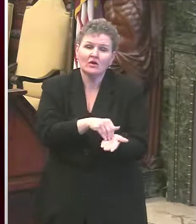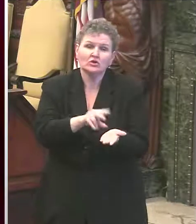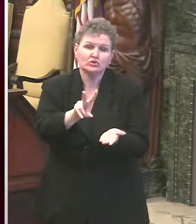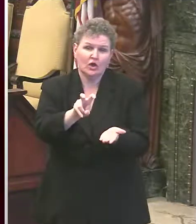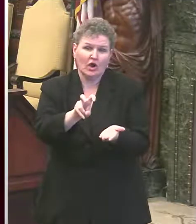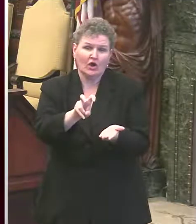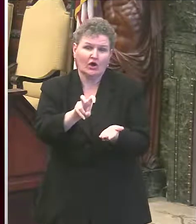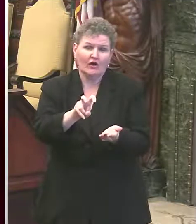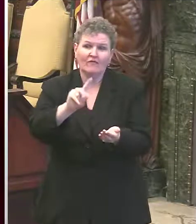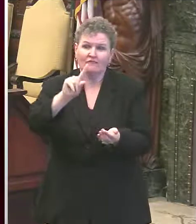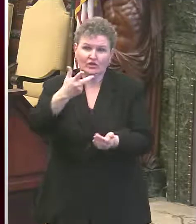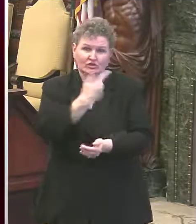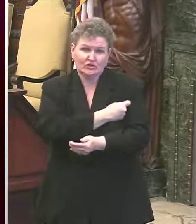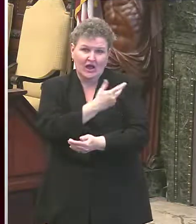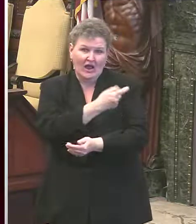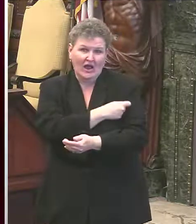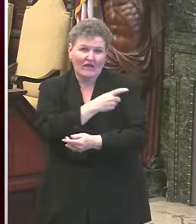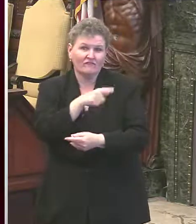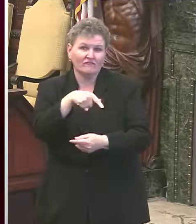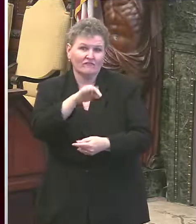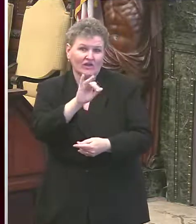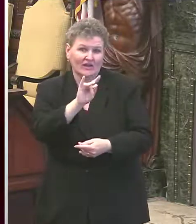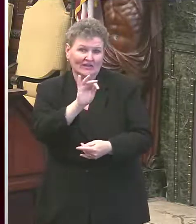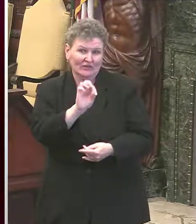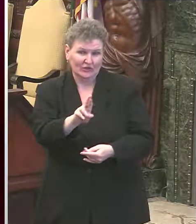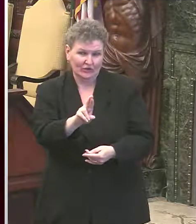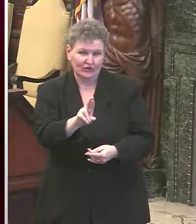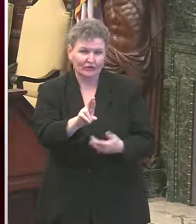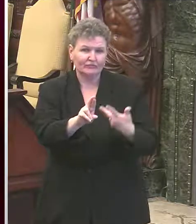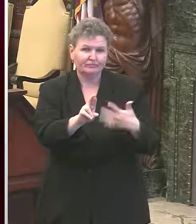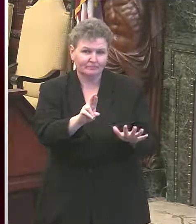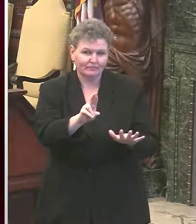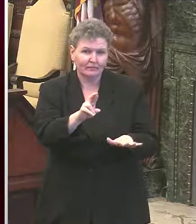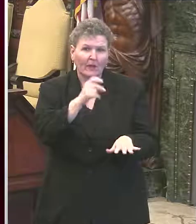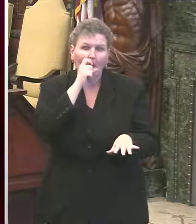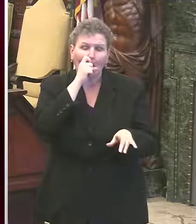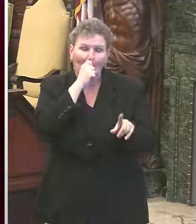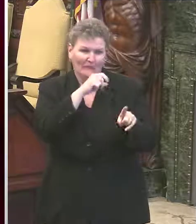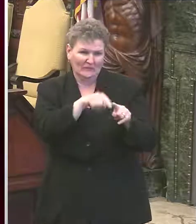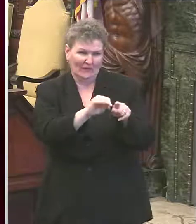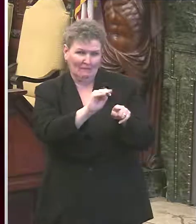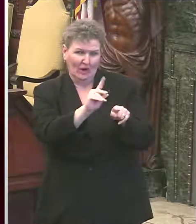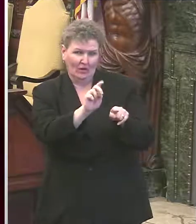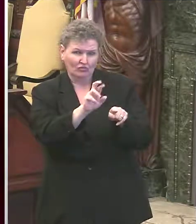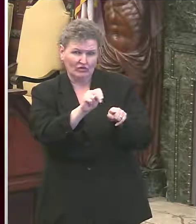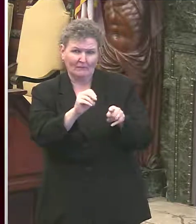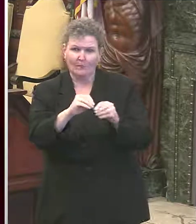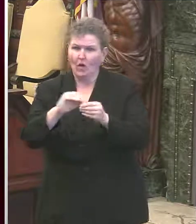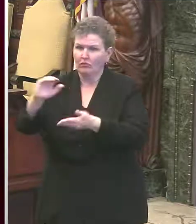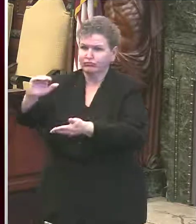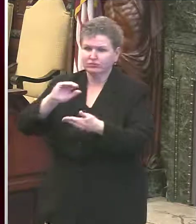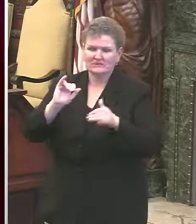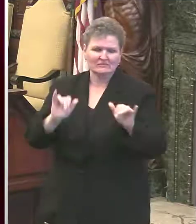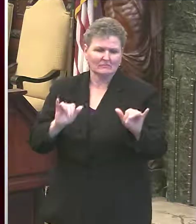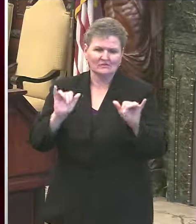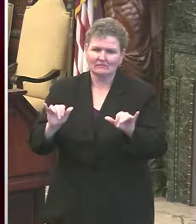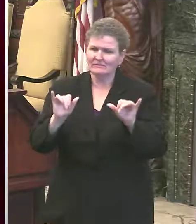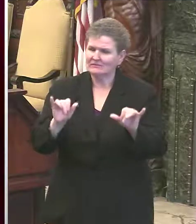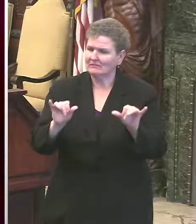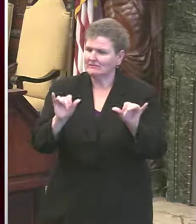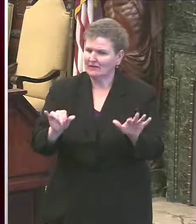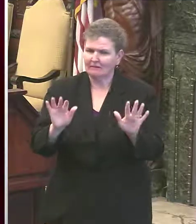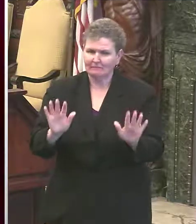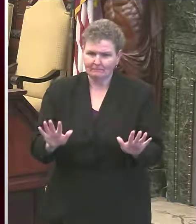vaccine, 15,600 first doses of the Moderna vaccine. Those numbers are unchanged from the week before. And then in addition, there